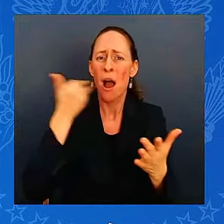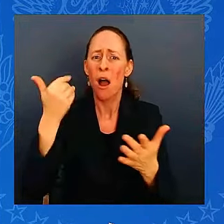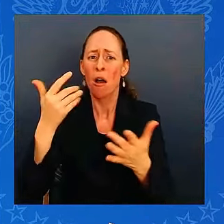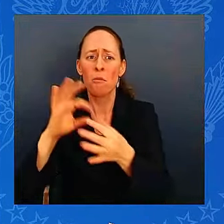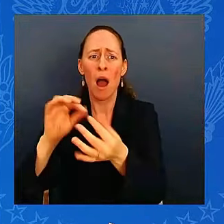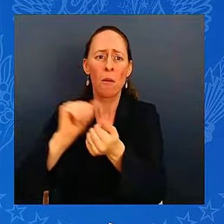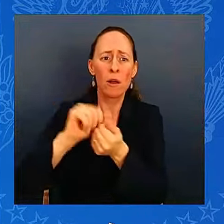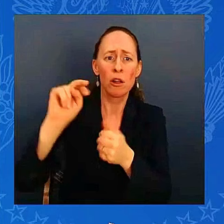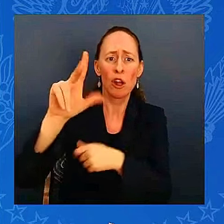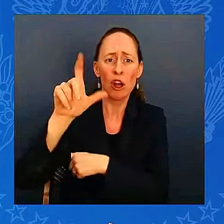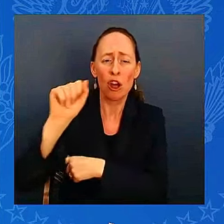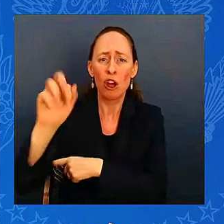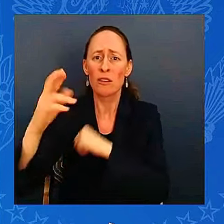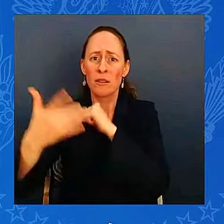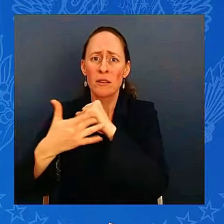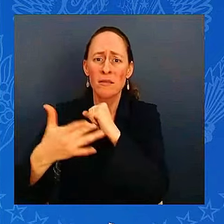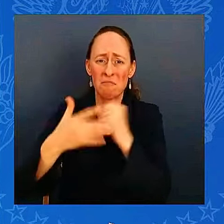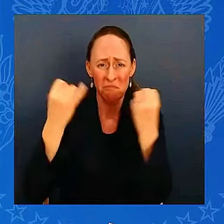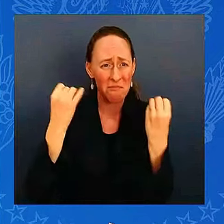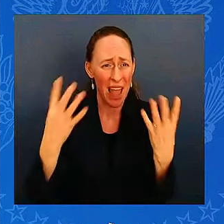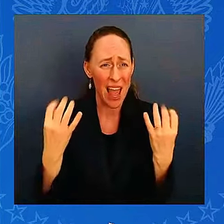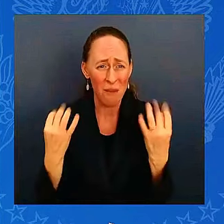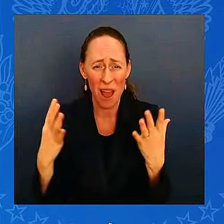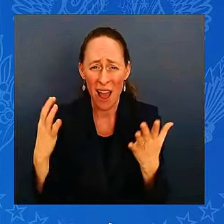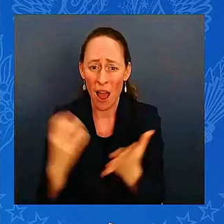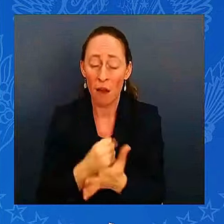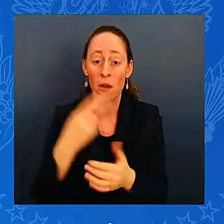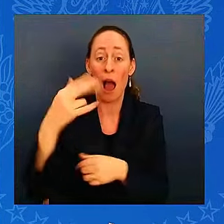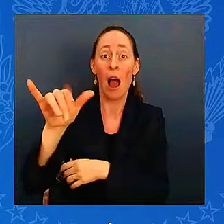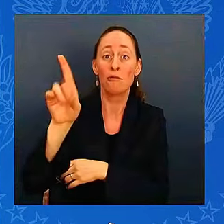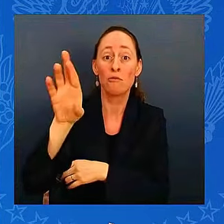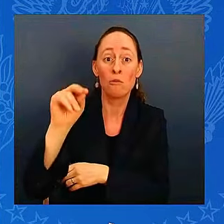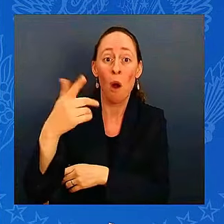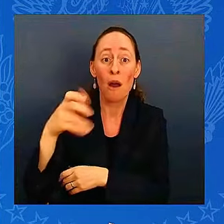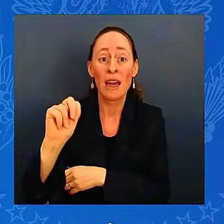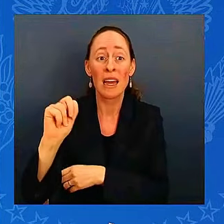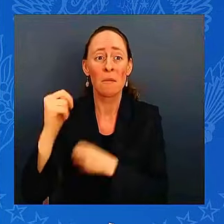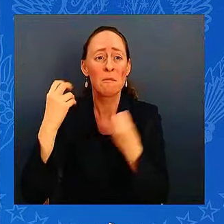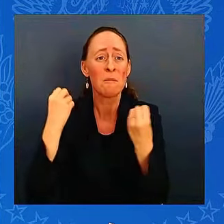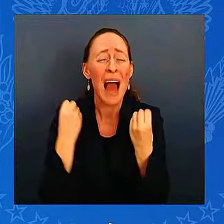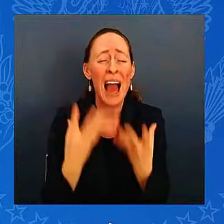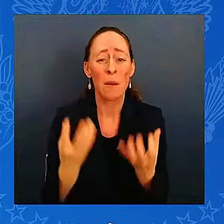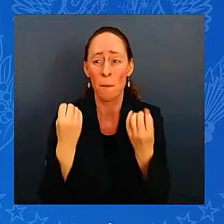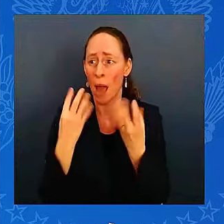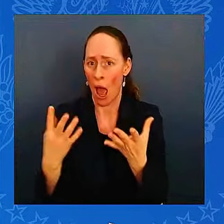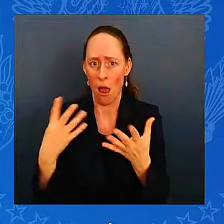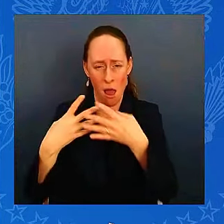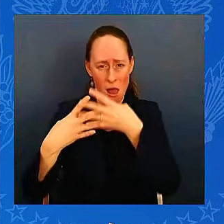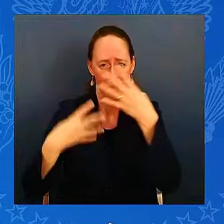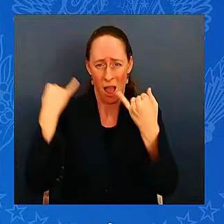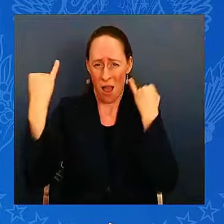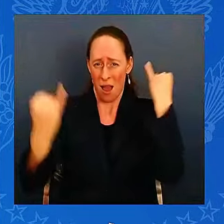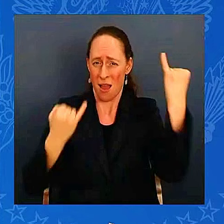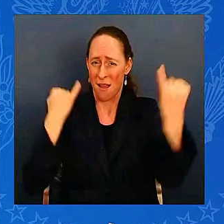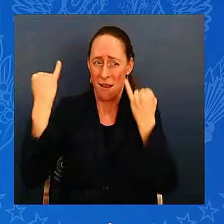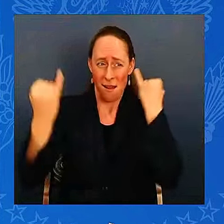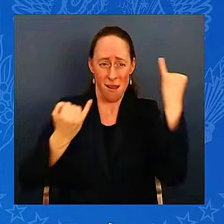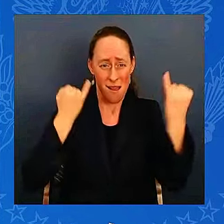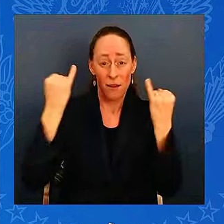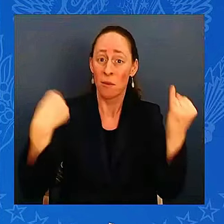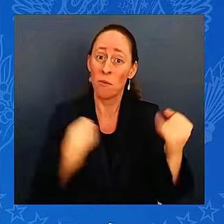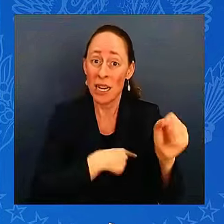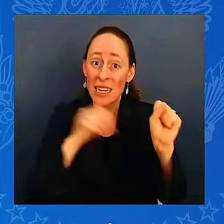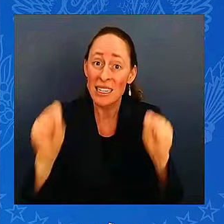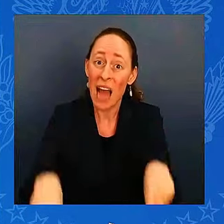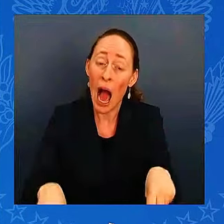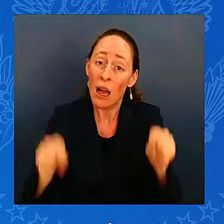things, hydrogen. So many things are on the table. And we can do this. We really can. And we